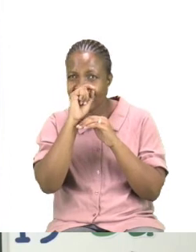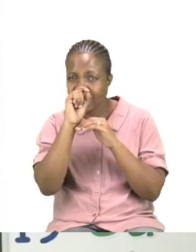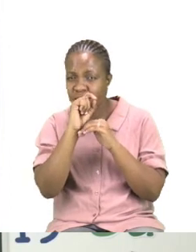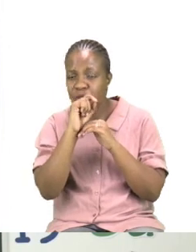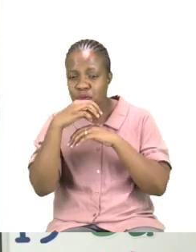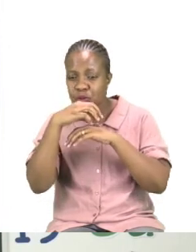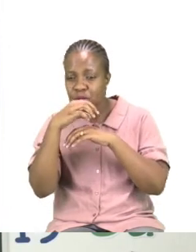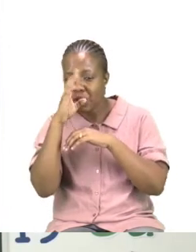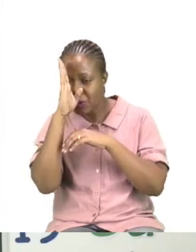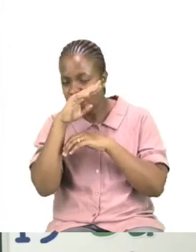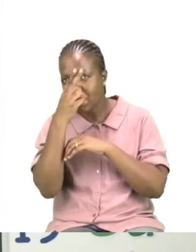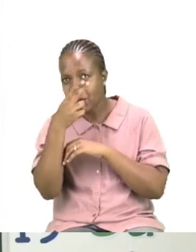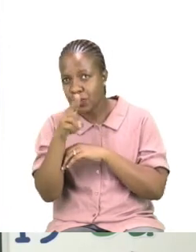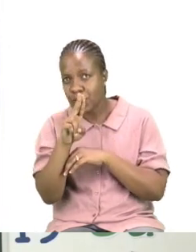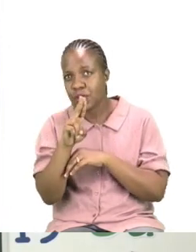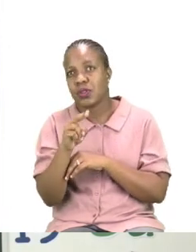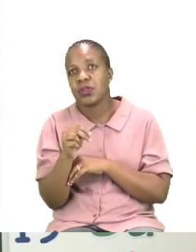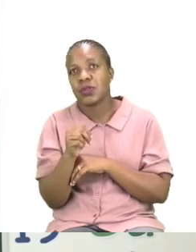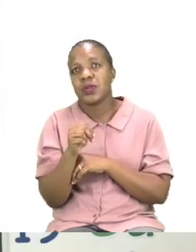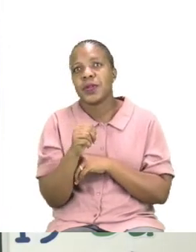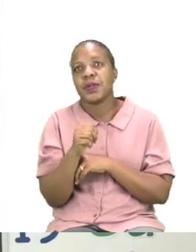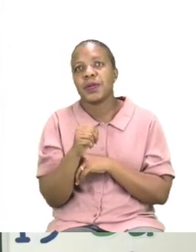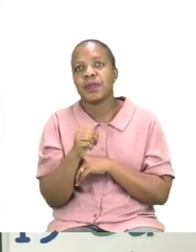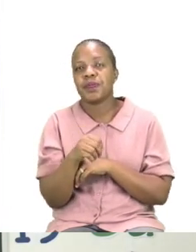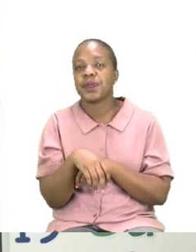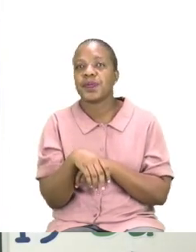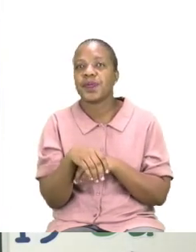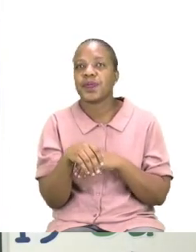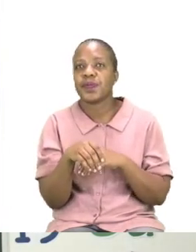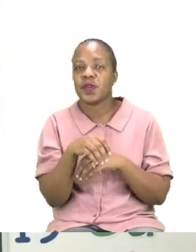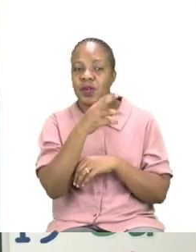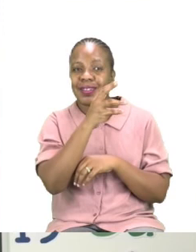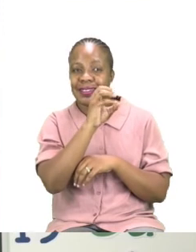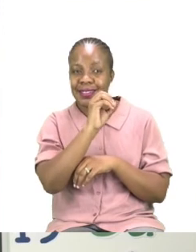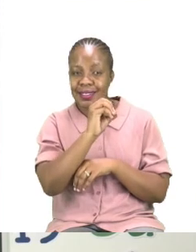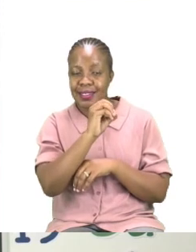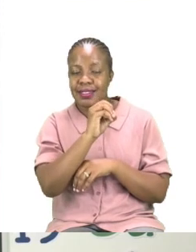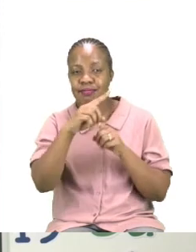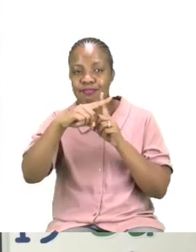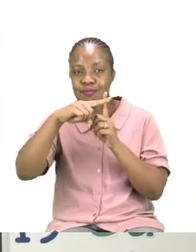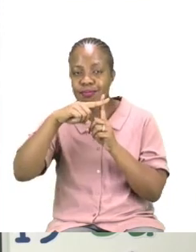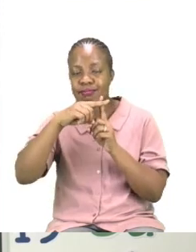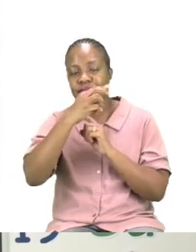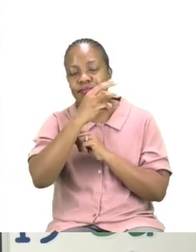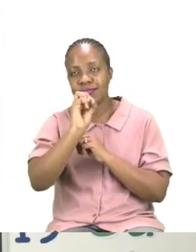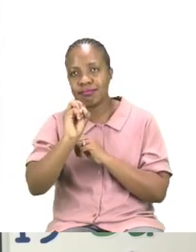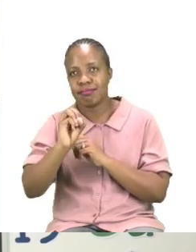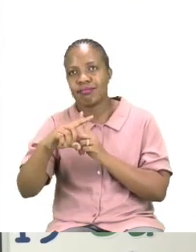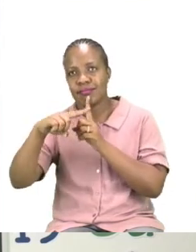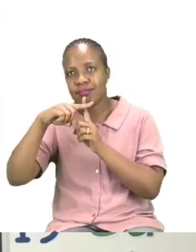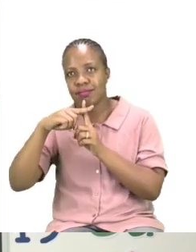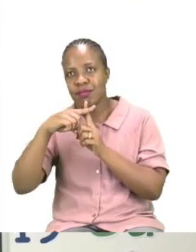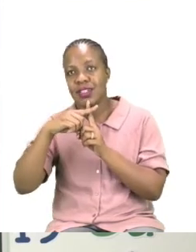we say plus 4. And we are continuing with our